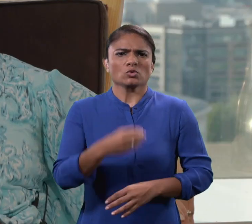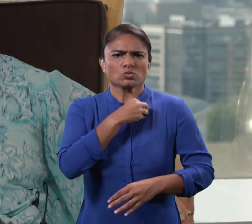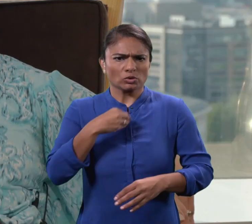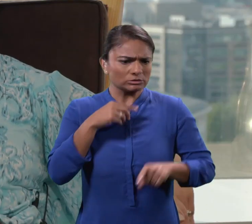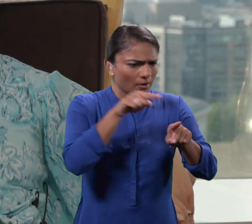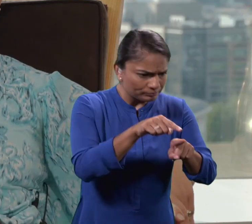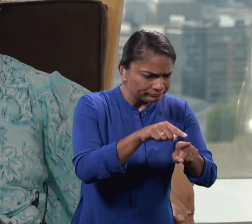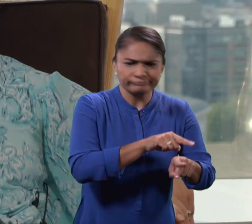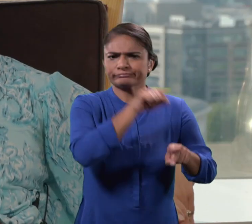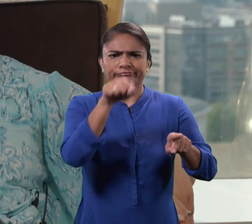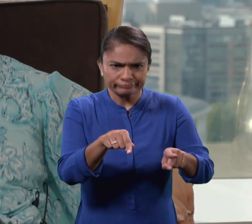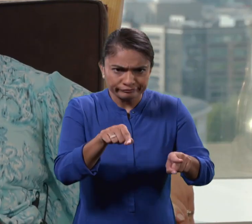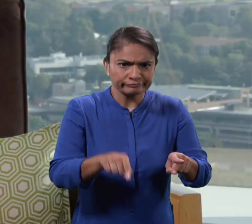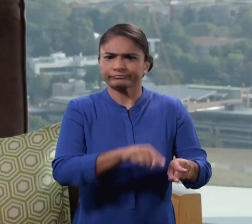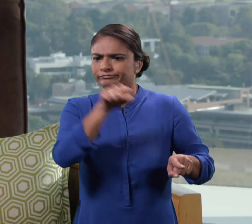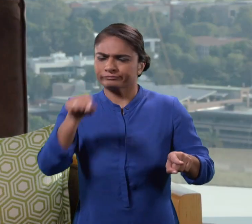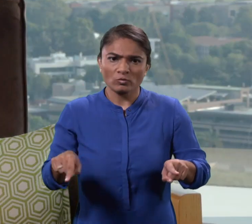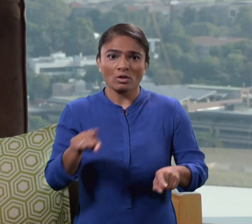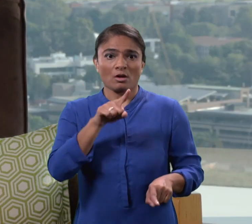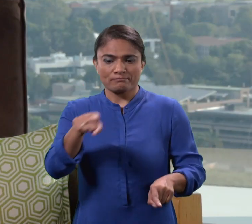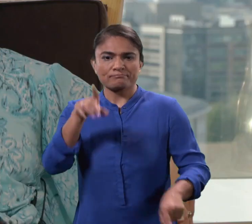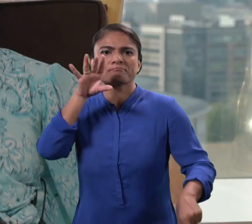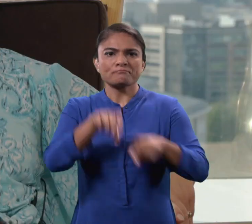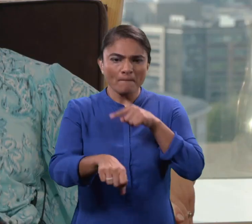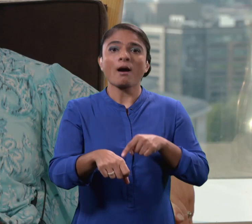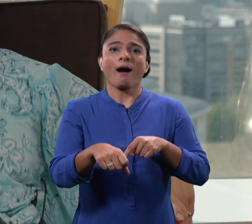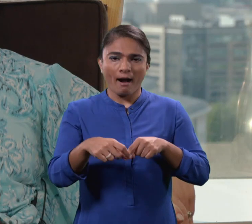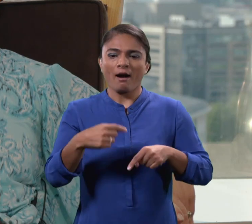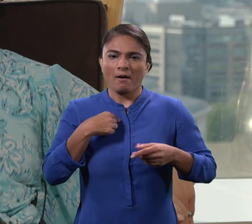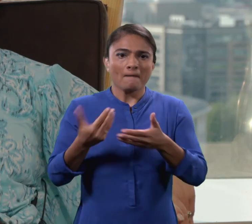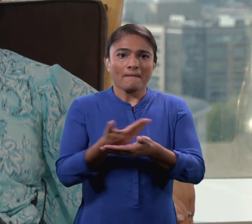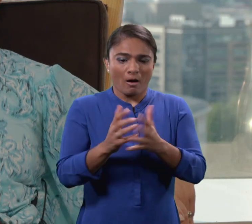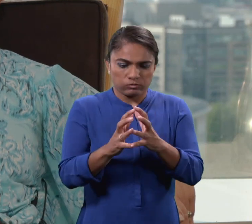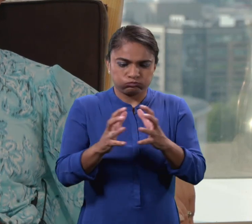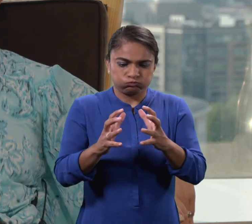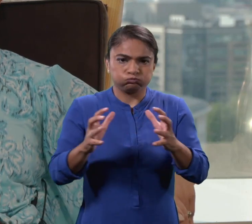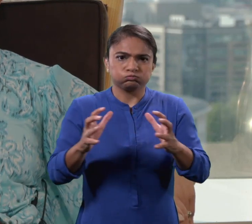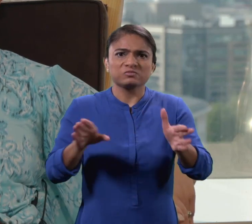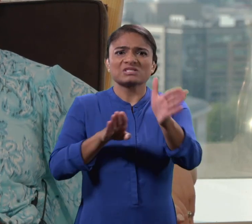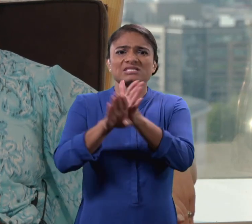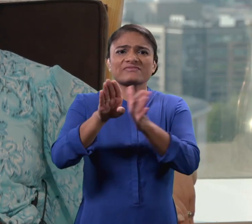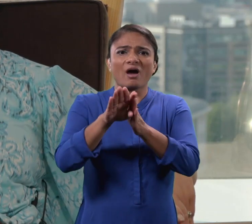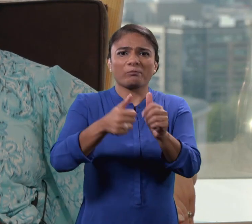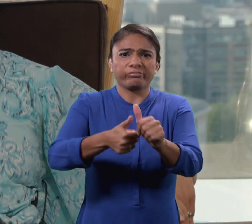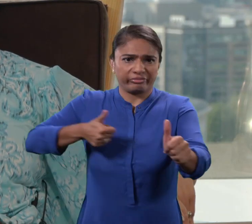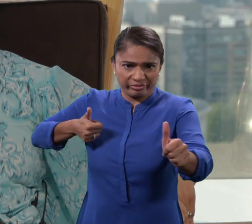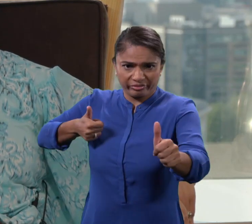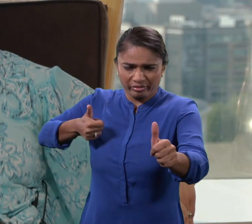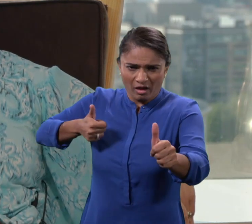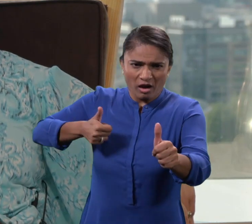to from one doctor to the other because they realized that I had some developmental delays,